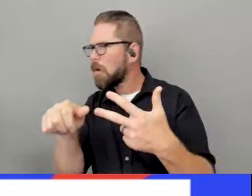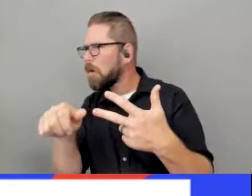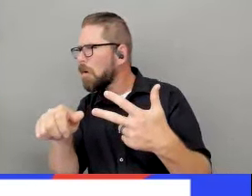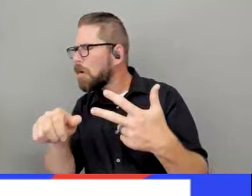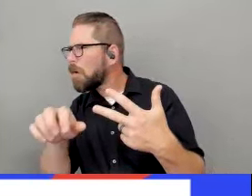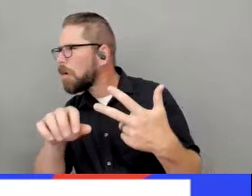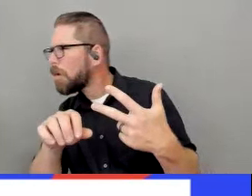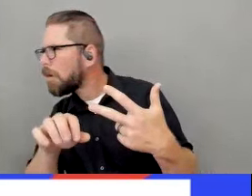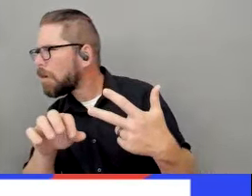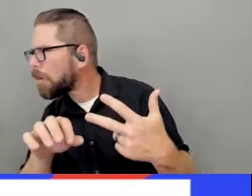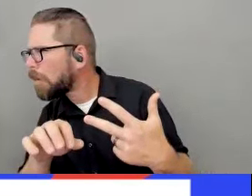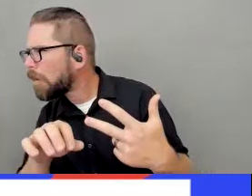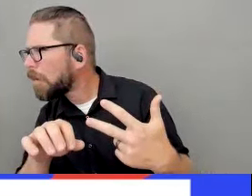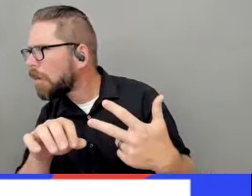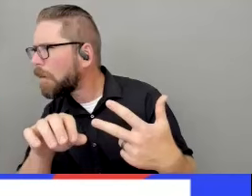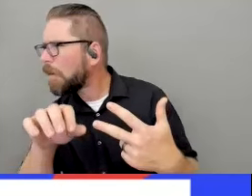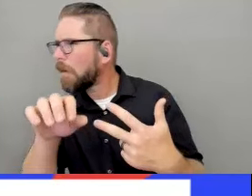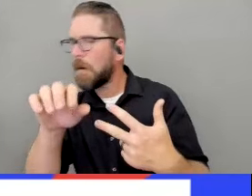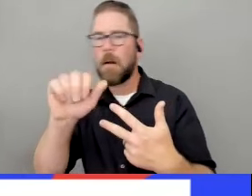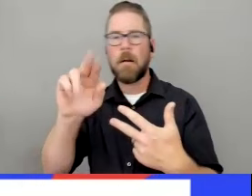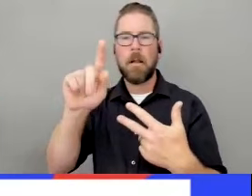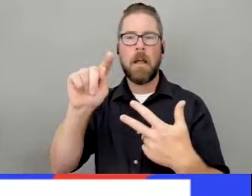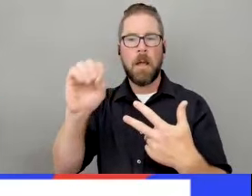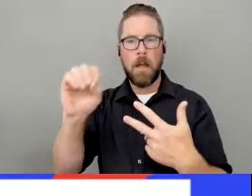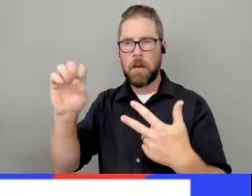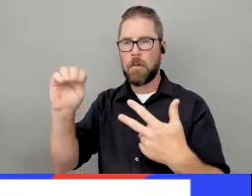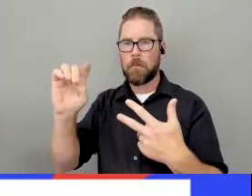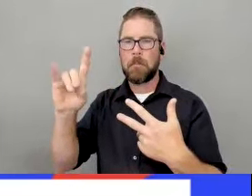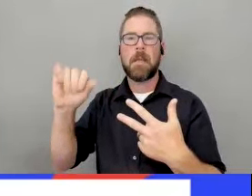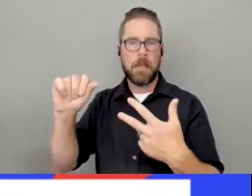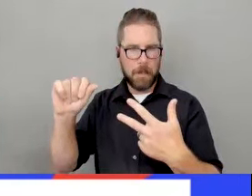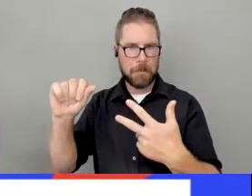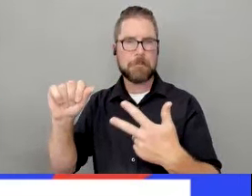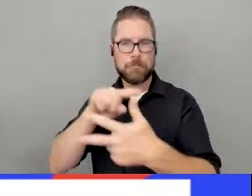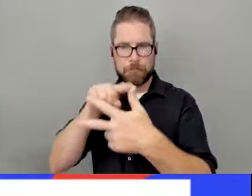Capture is truly a video. You can create a video right there in